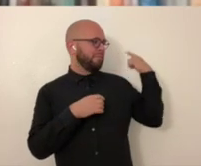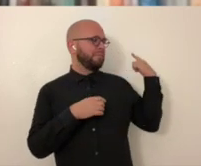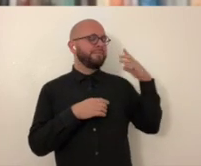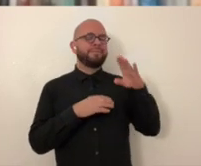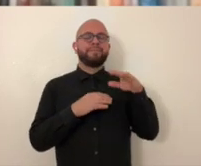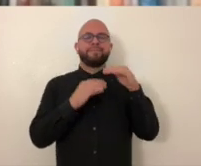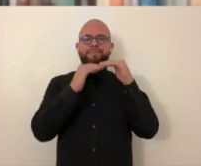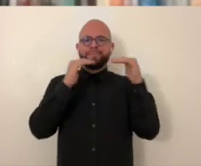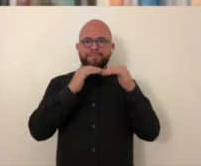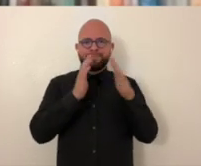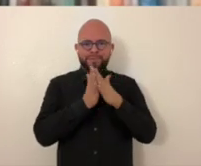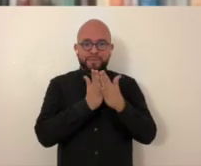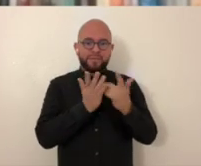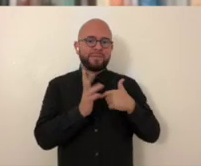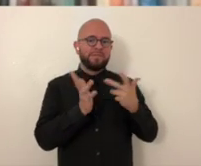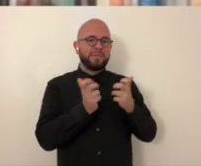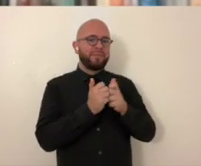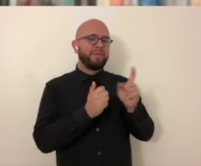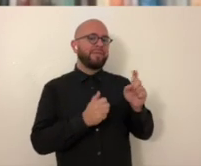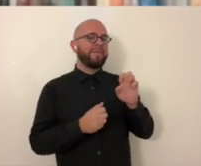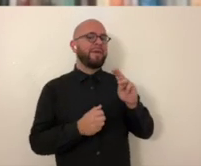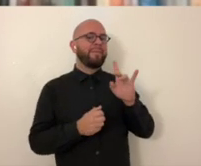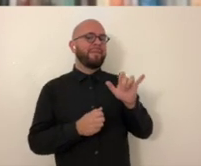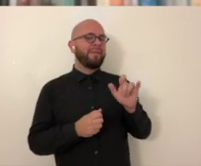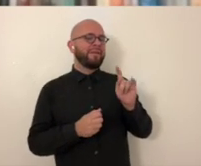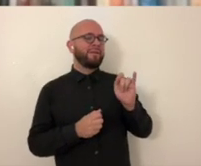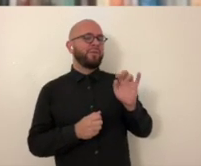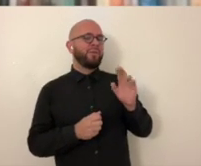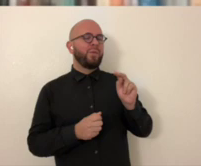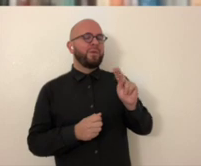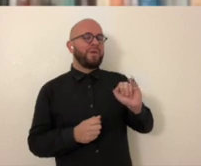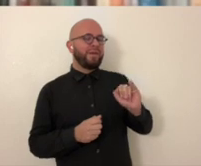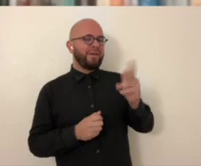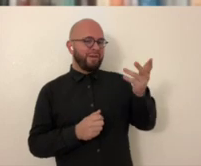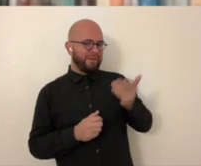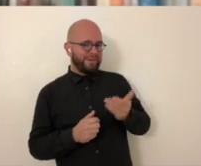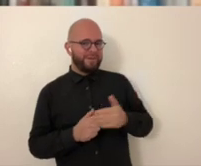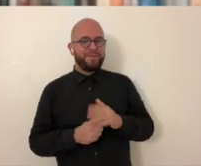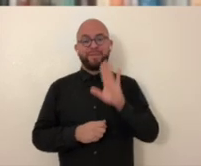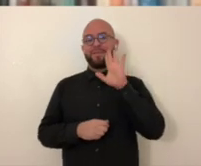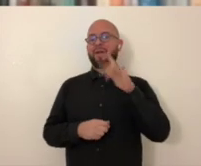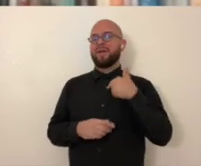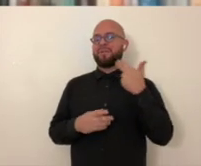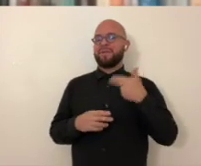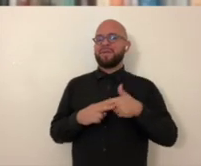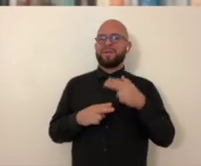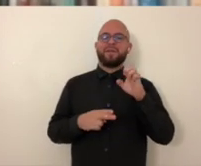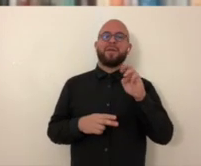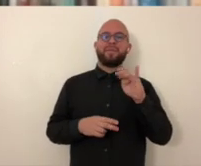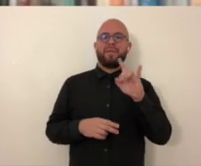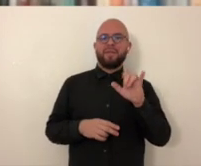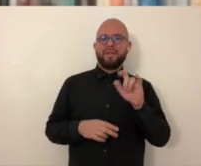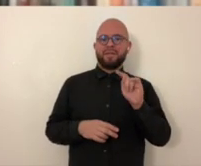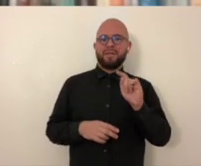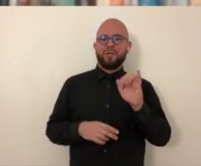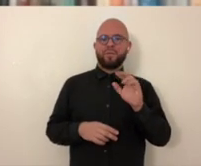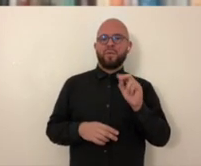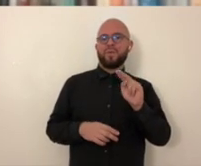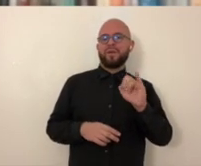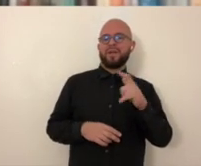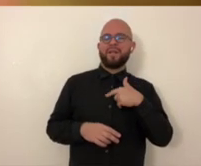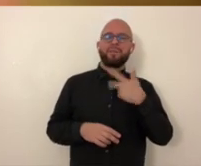a Caucasian middle-aged woman with brown hair in front of a full bookshelf, and I'm talking here with Emily Tironi.